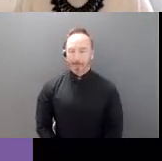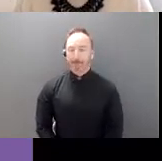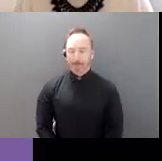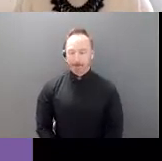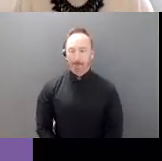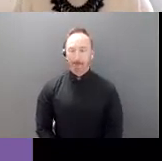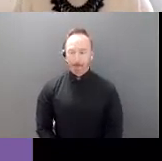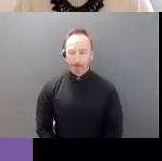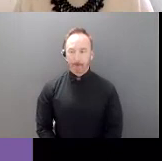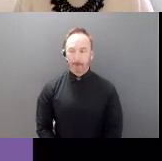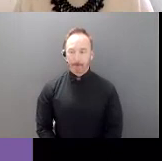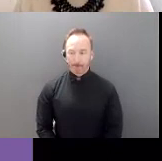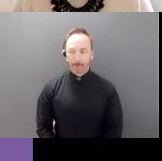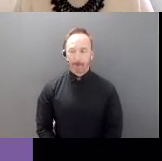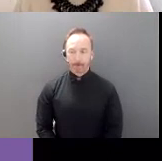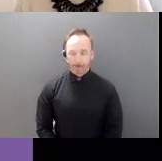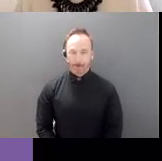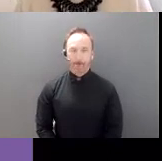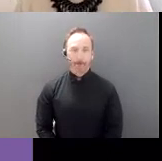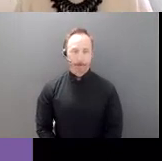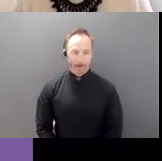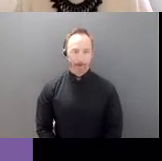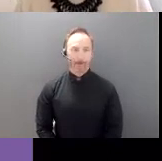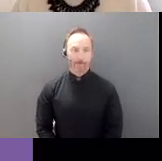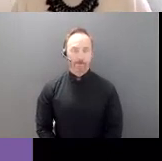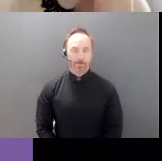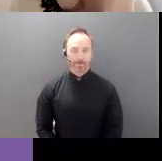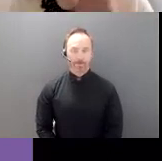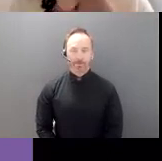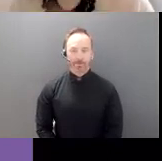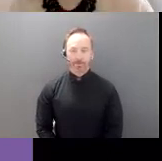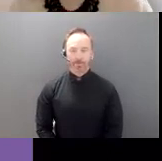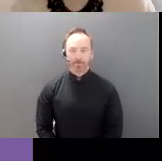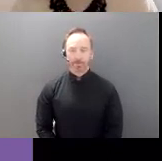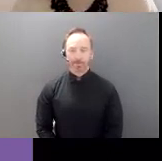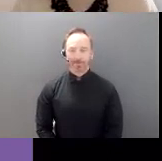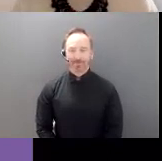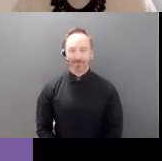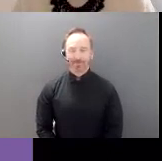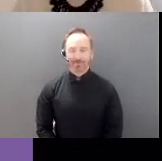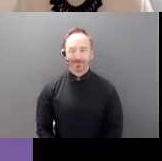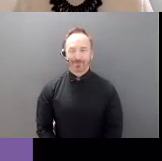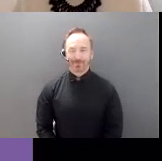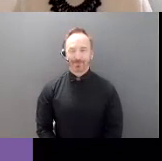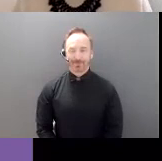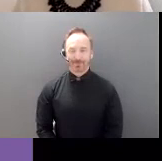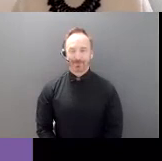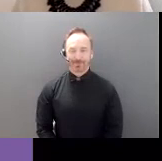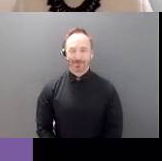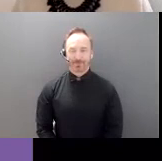and we'll do a hard 1 o'clock start. Nice. Okay. Okay. Okay, it'll be a good hour. Yeah, for sure. Have a good